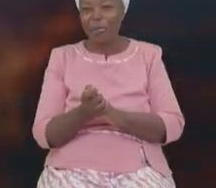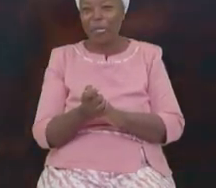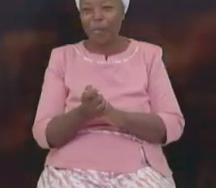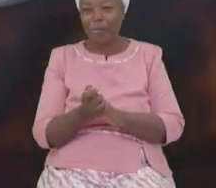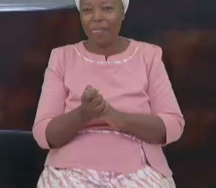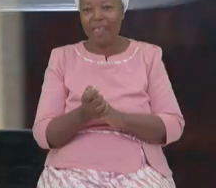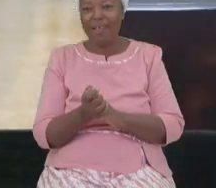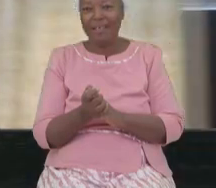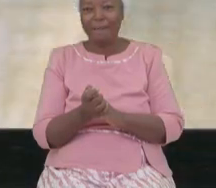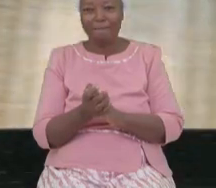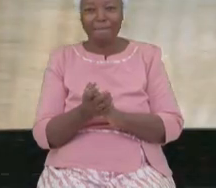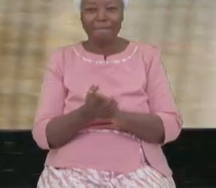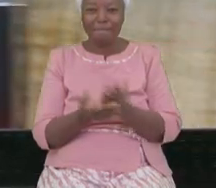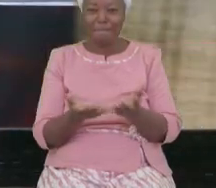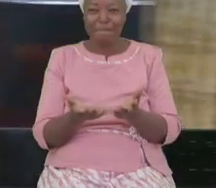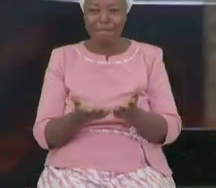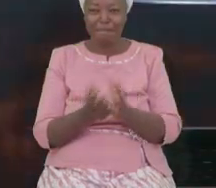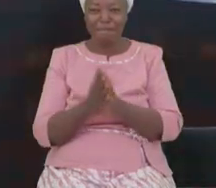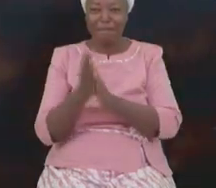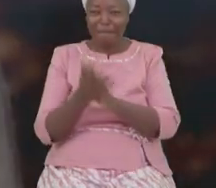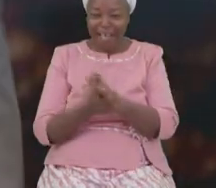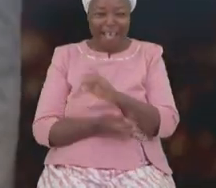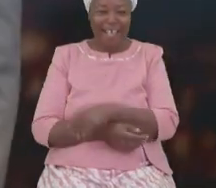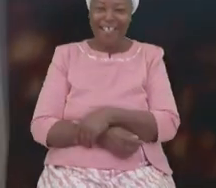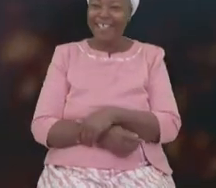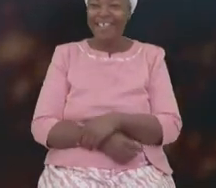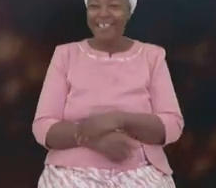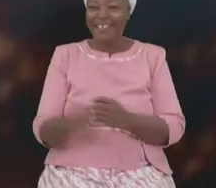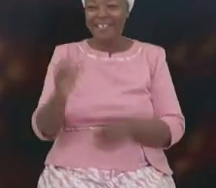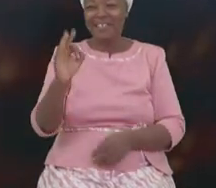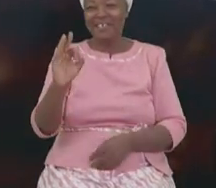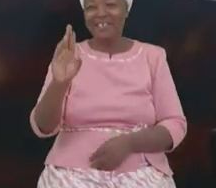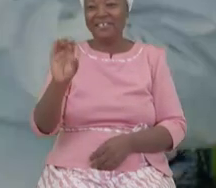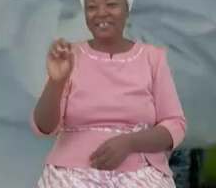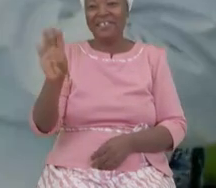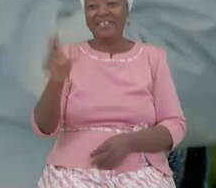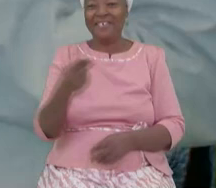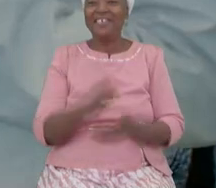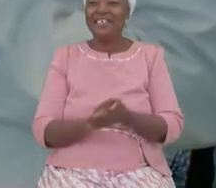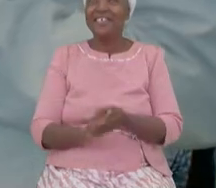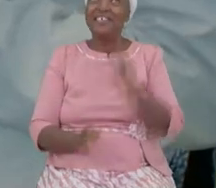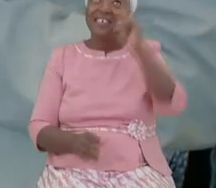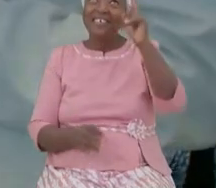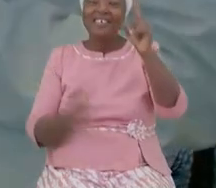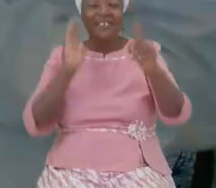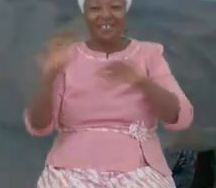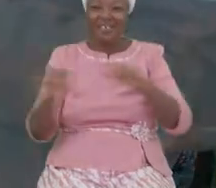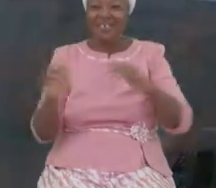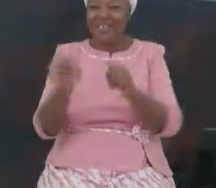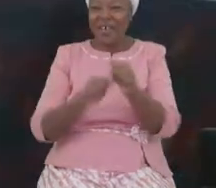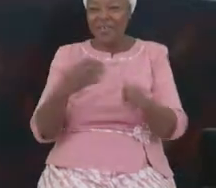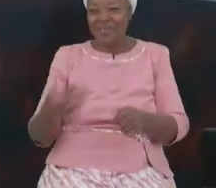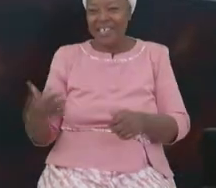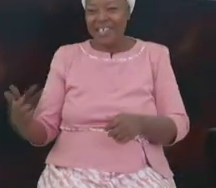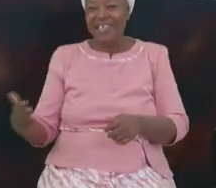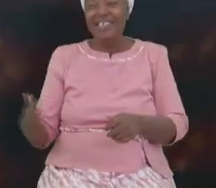Ilofera Sokila Promise. He will do everything